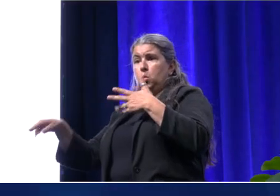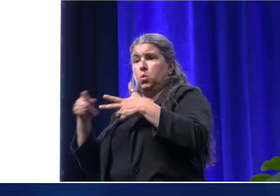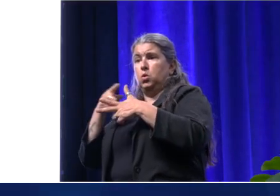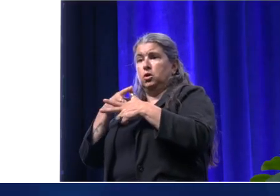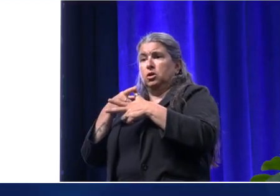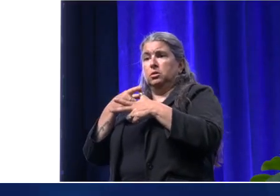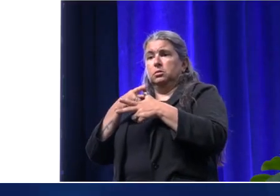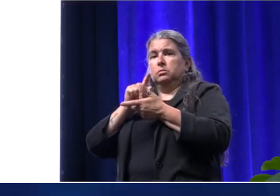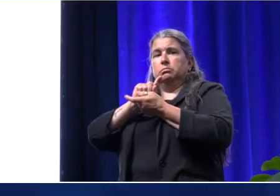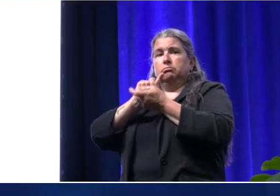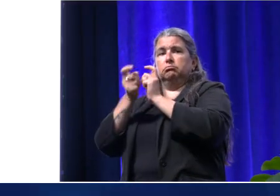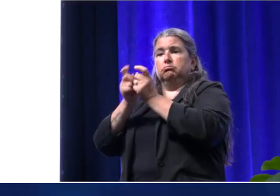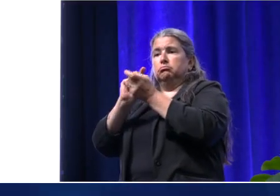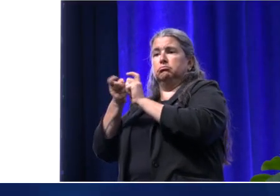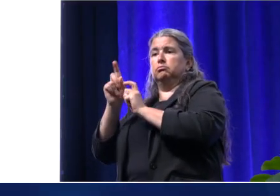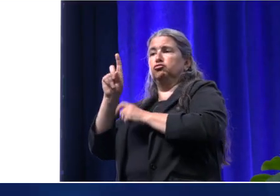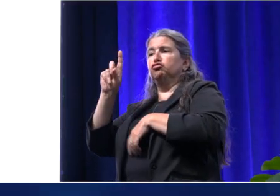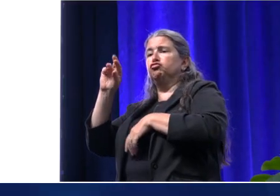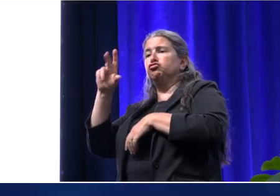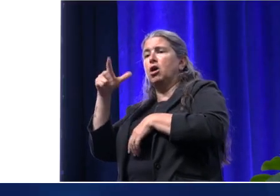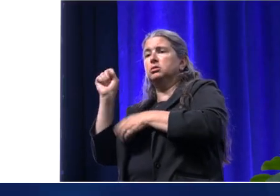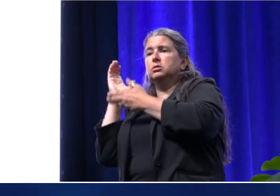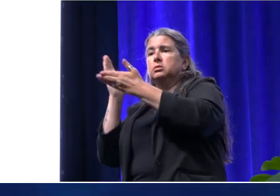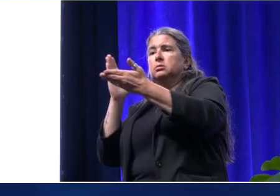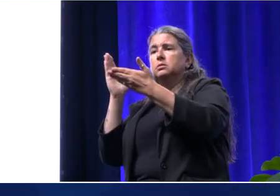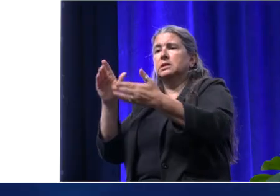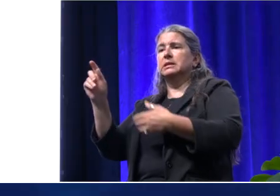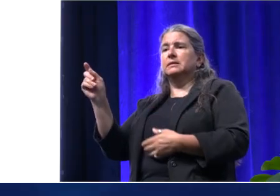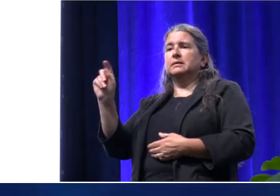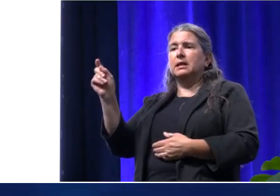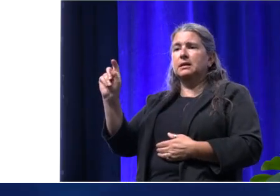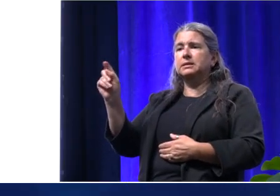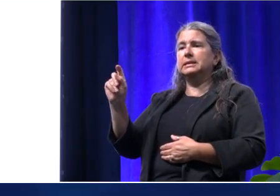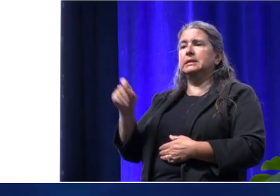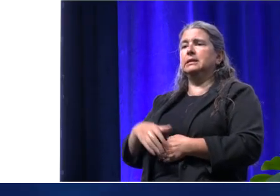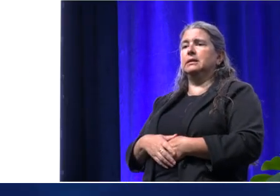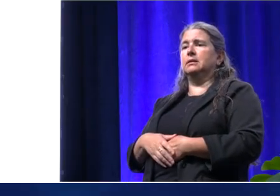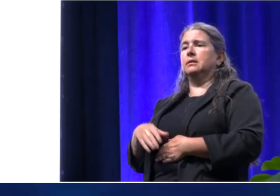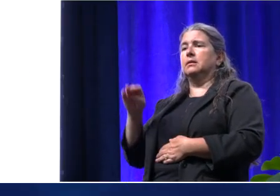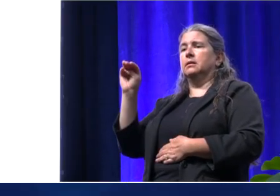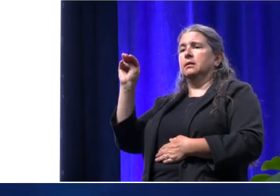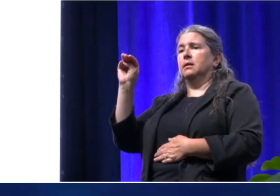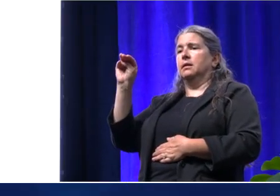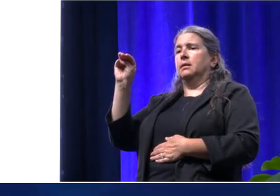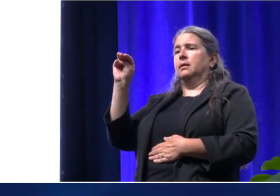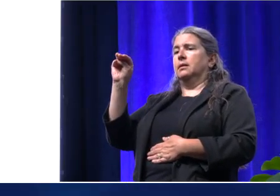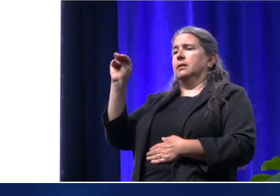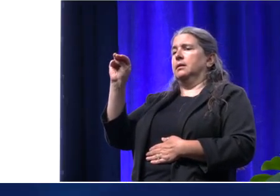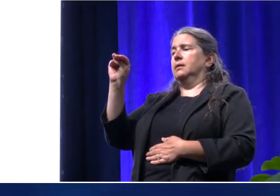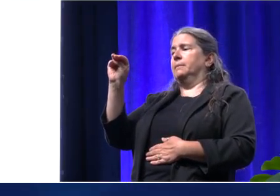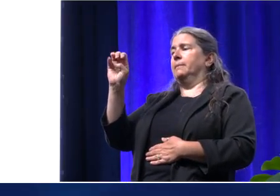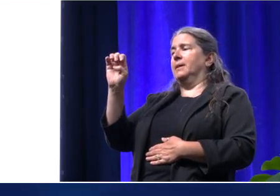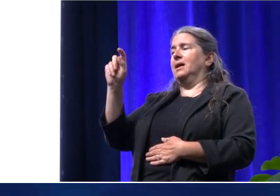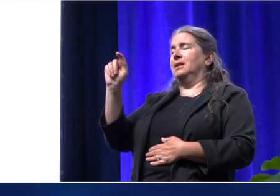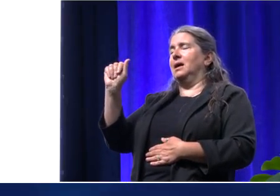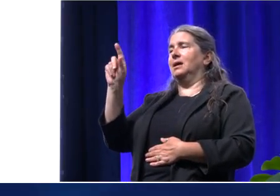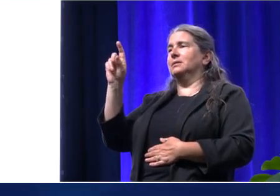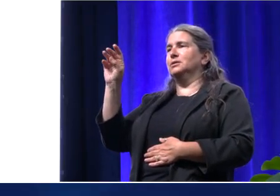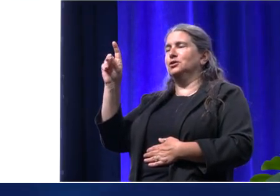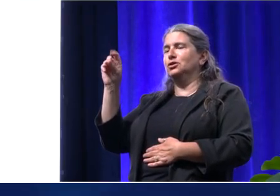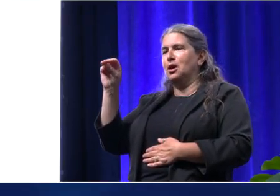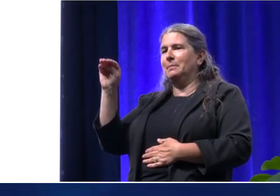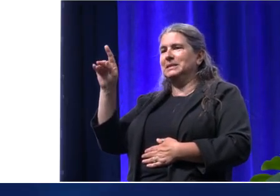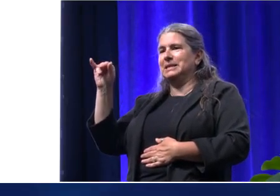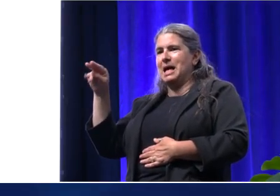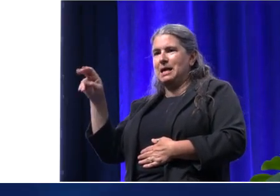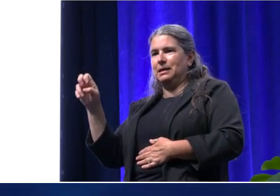like xylazine and medetomidine are reducing how much fentanyl people use and how often they use. Number two, that